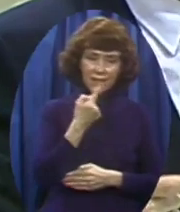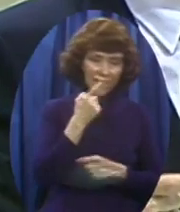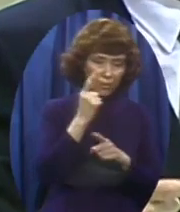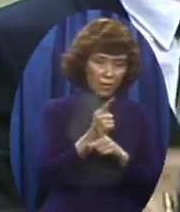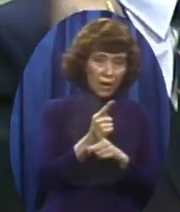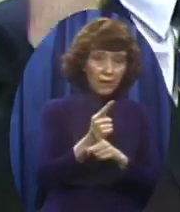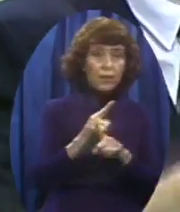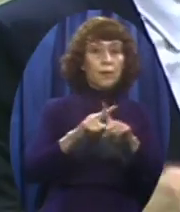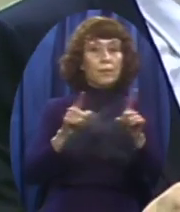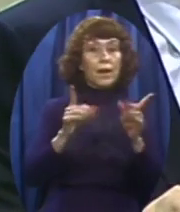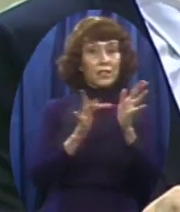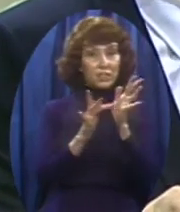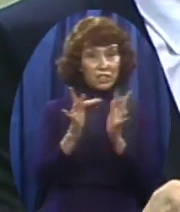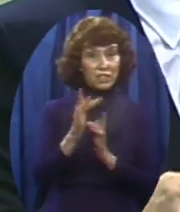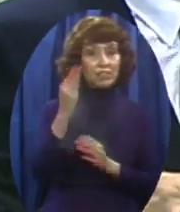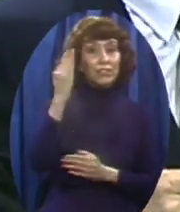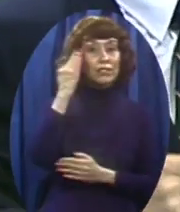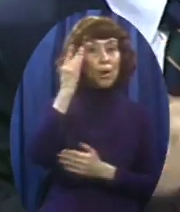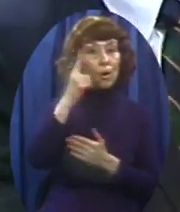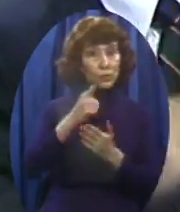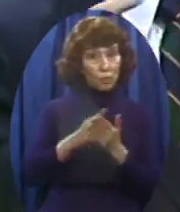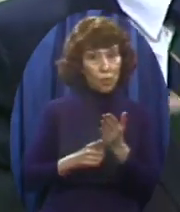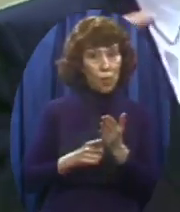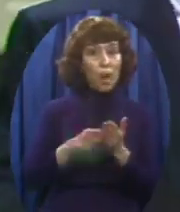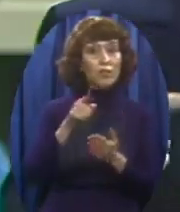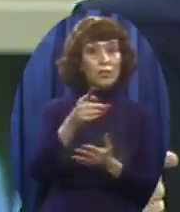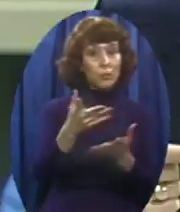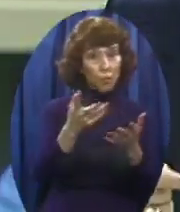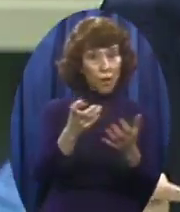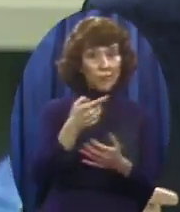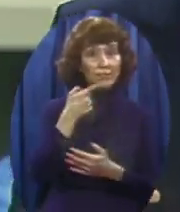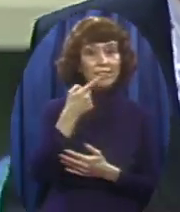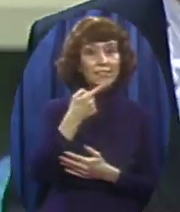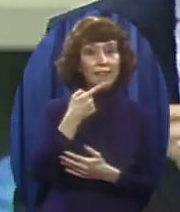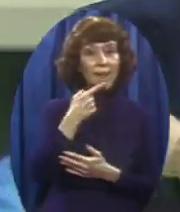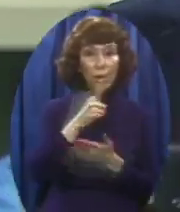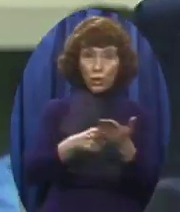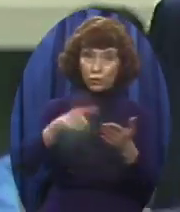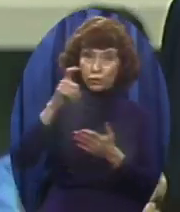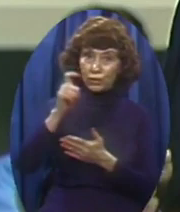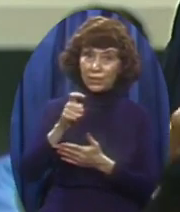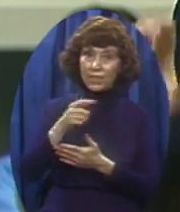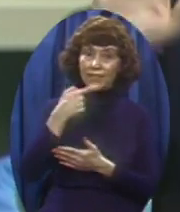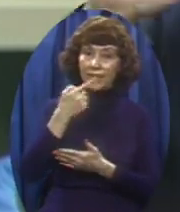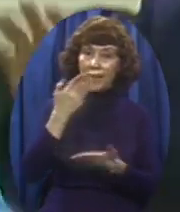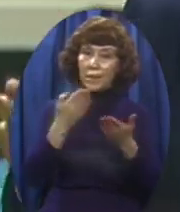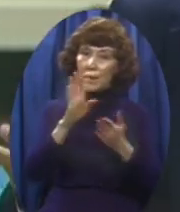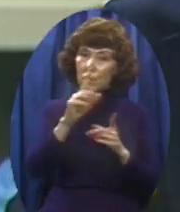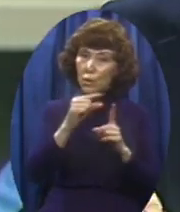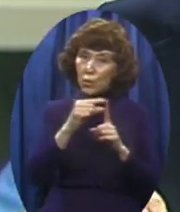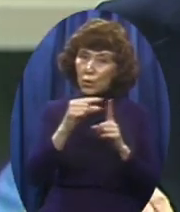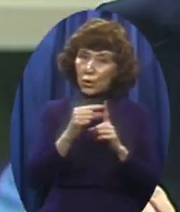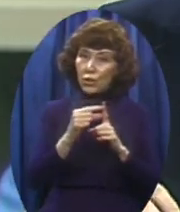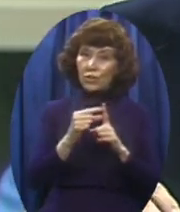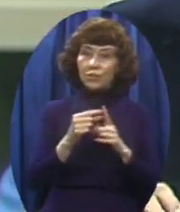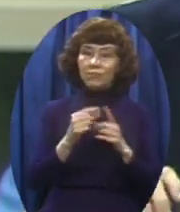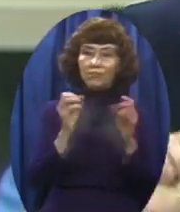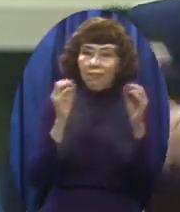what you meant to say and what you ought to have said, and the words that you uttered that sounded so terrible, and grammar was